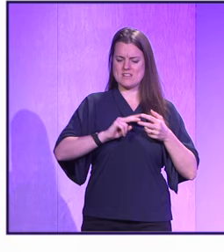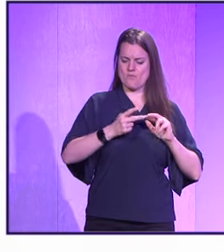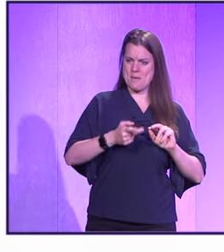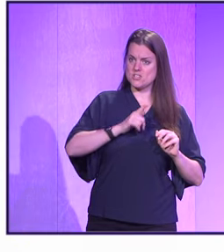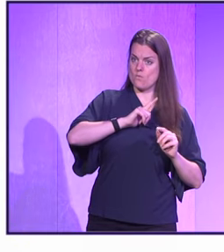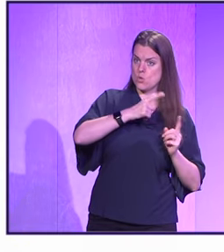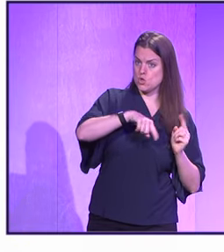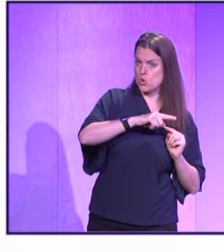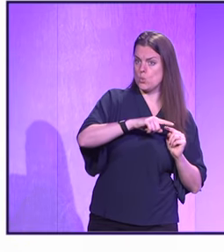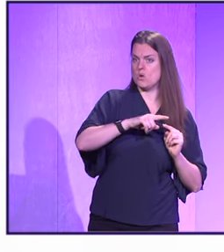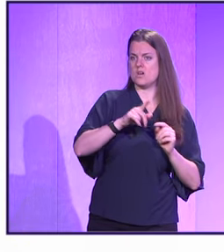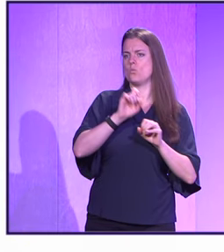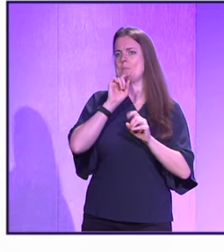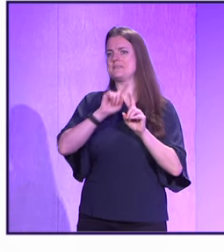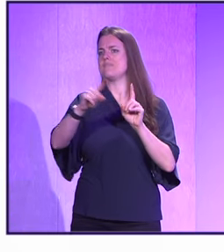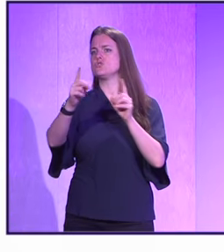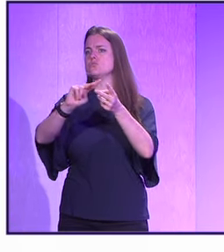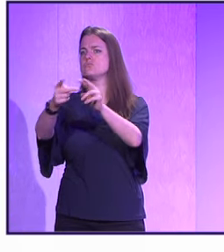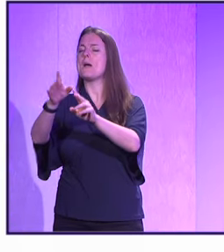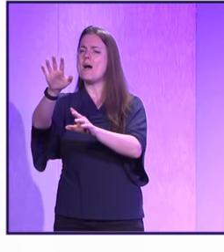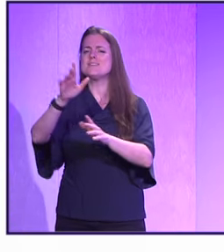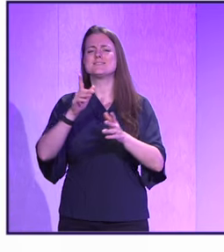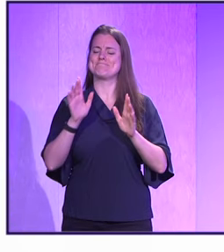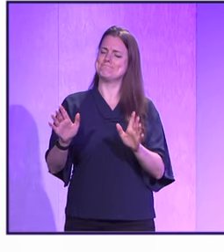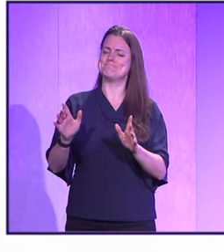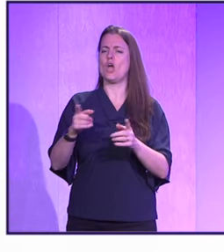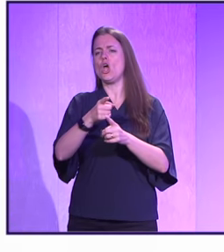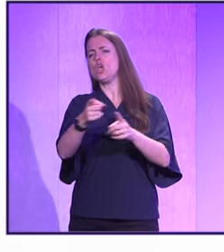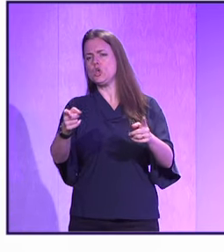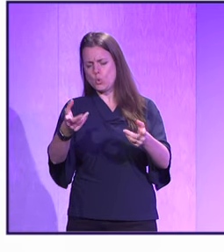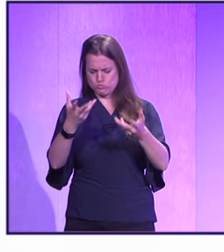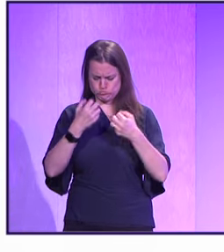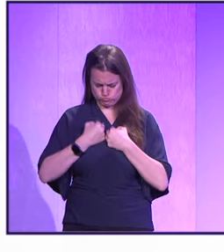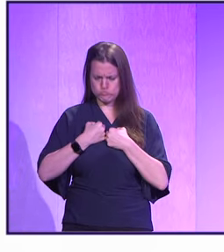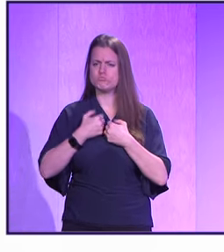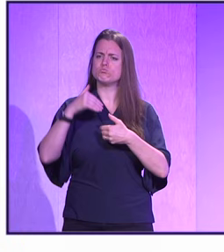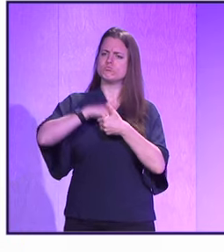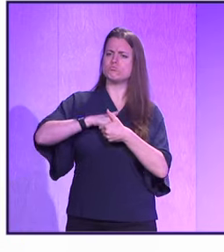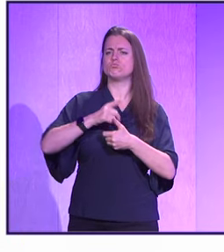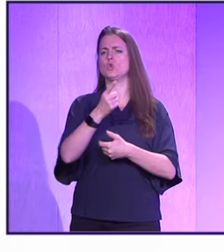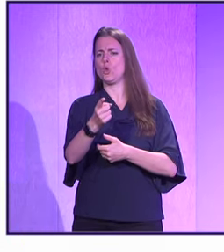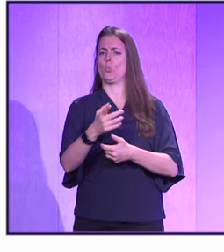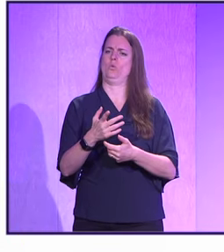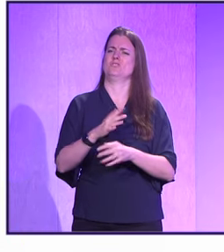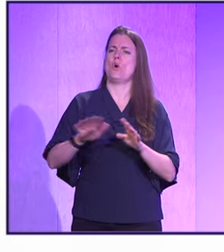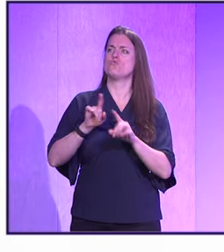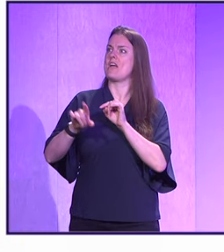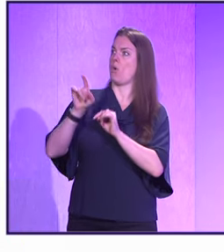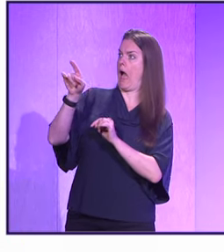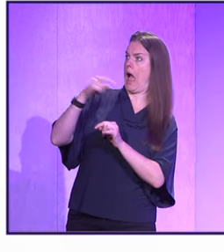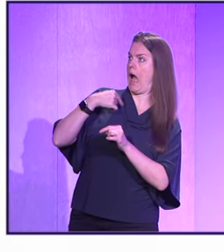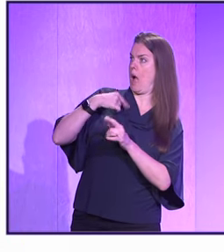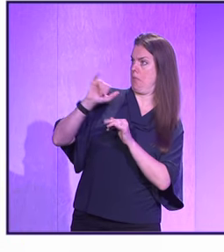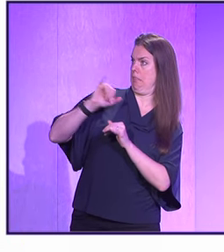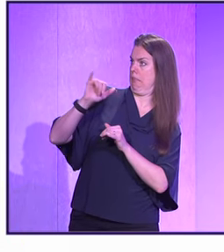you as it does for other organizations. So I know the FOMO is a lot, but you do you. You do the things that are right for you and your